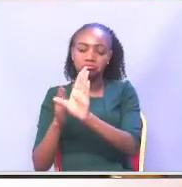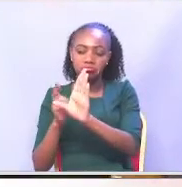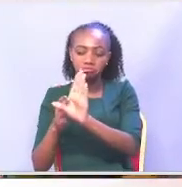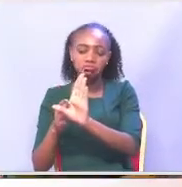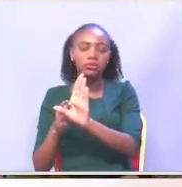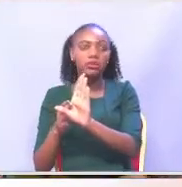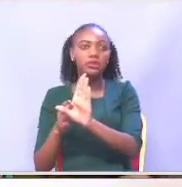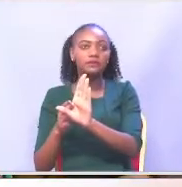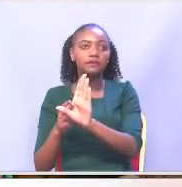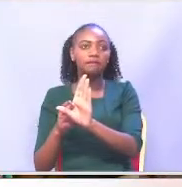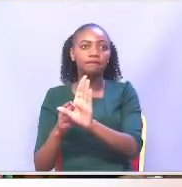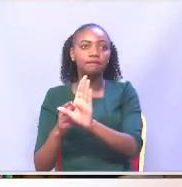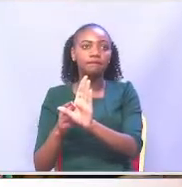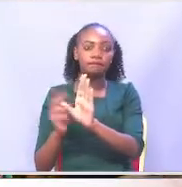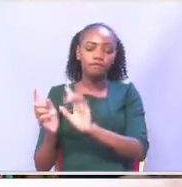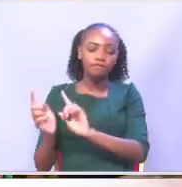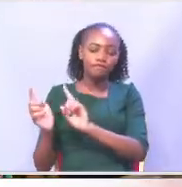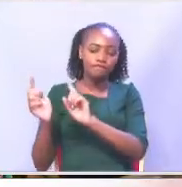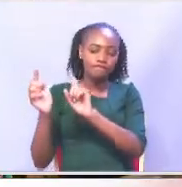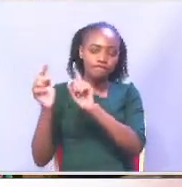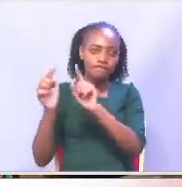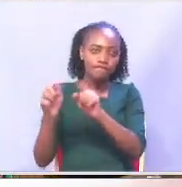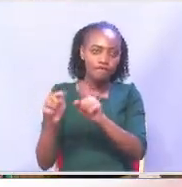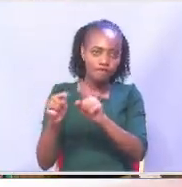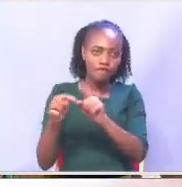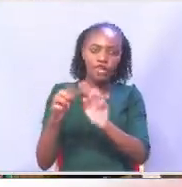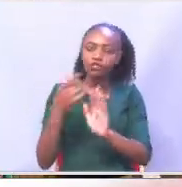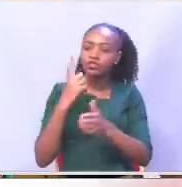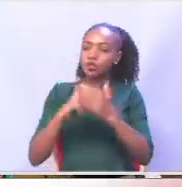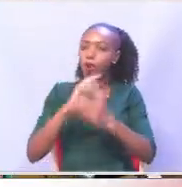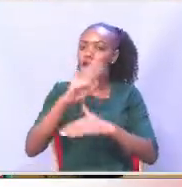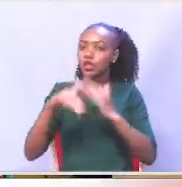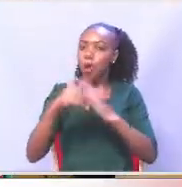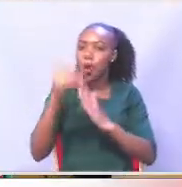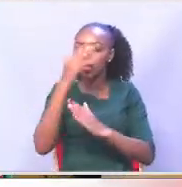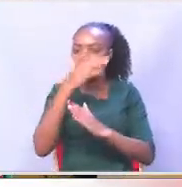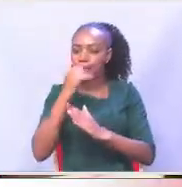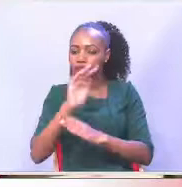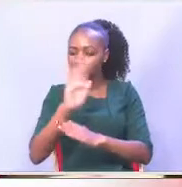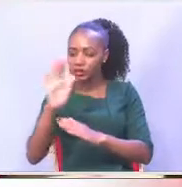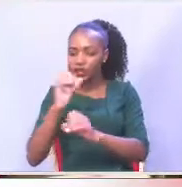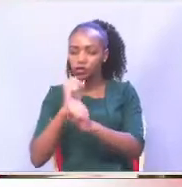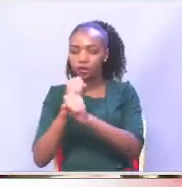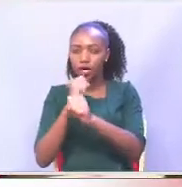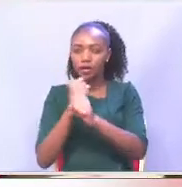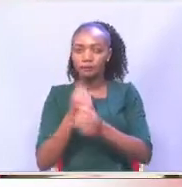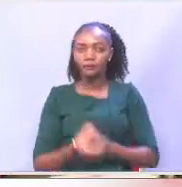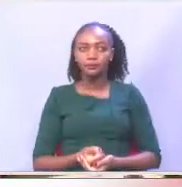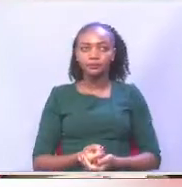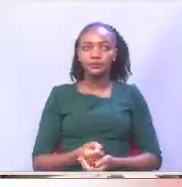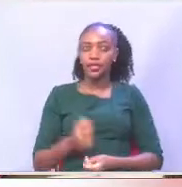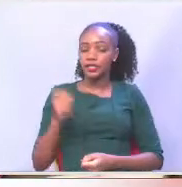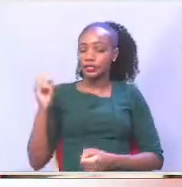they were among those who came forward to wish Natembeya well in his endeavors.